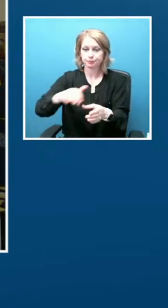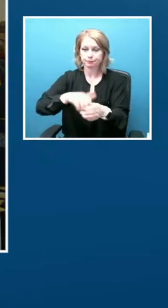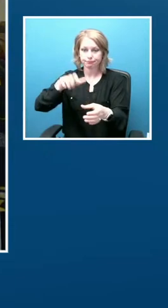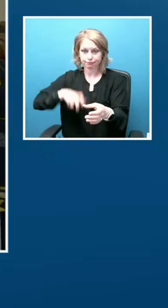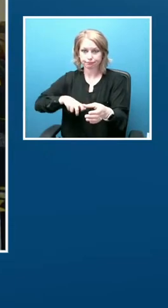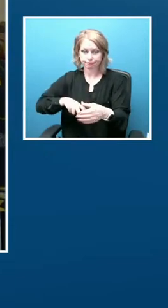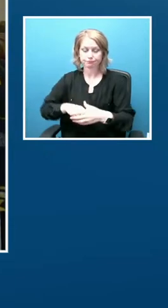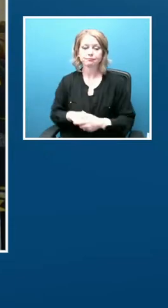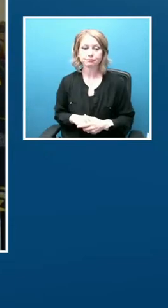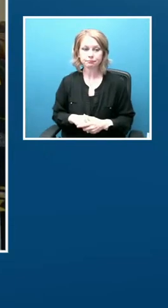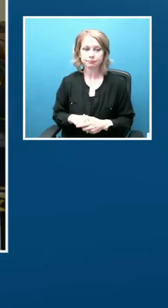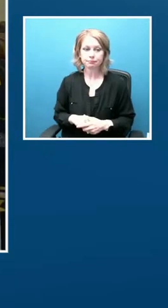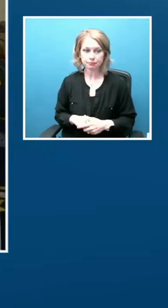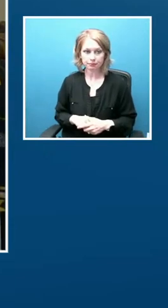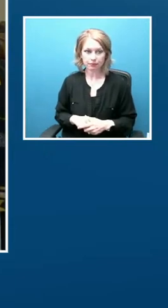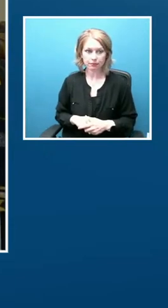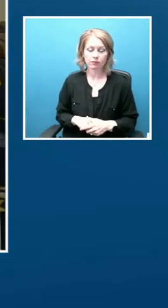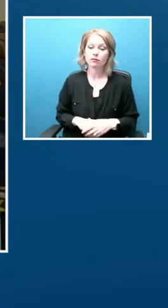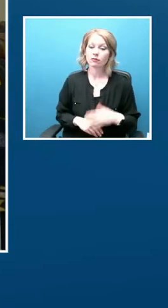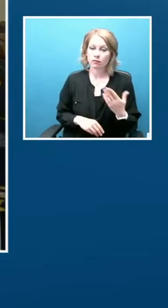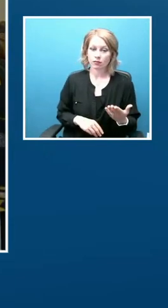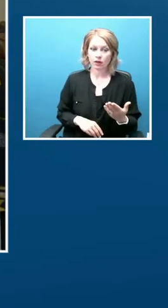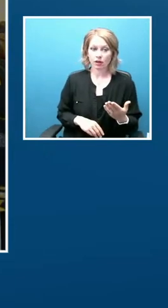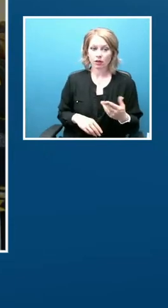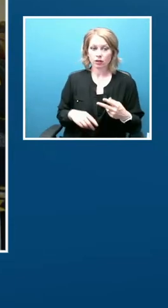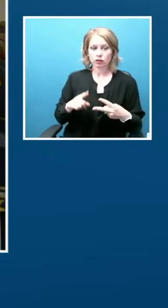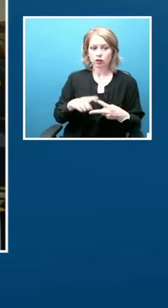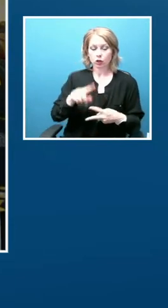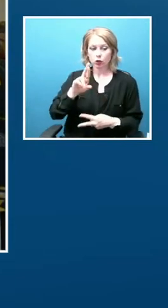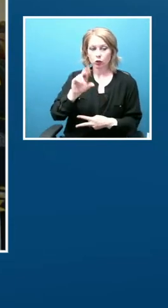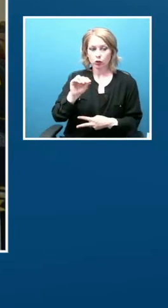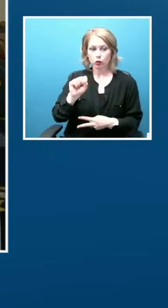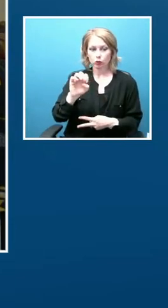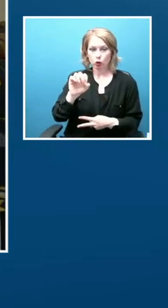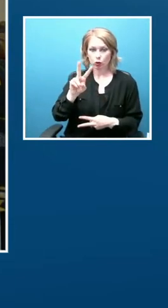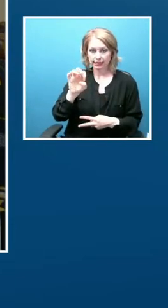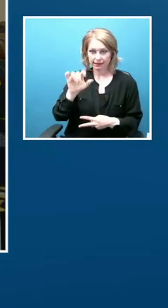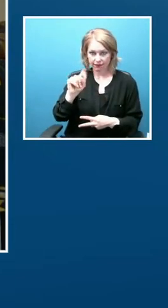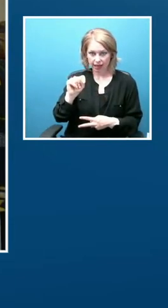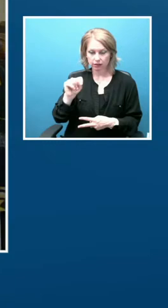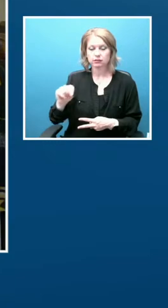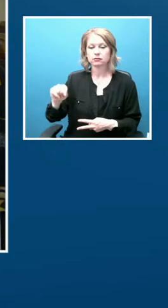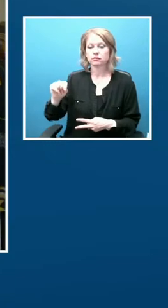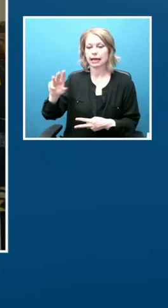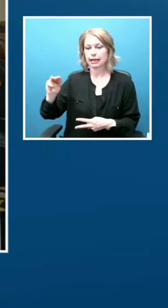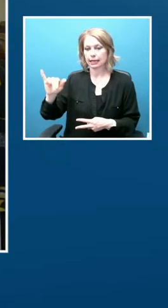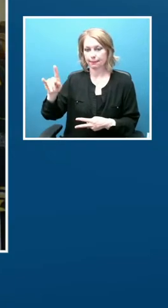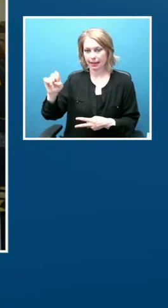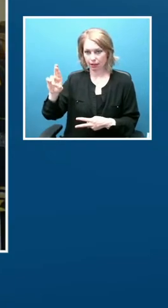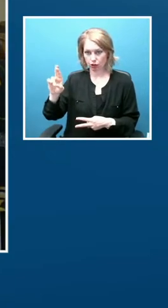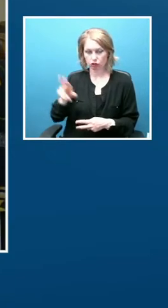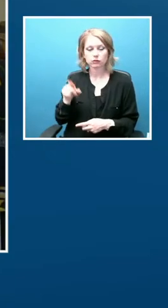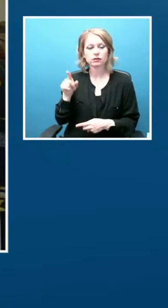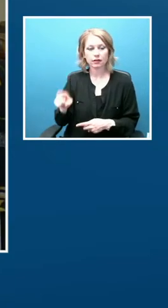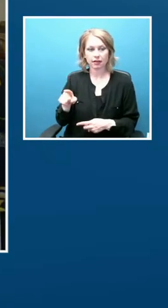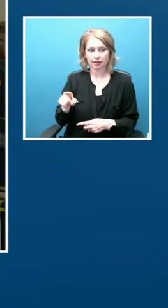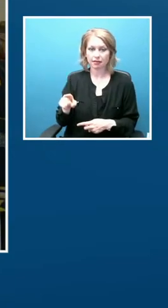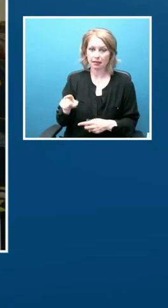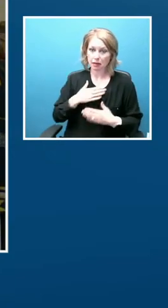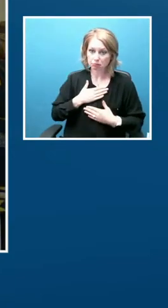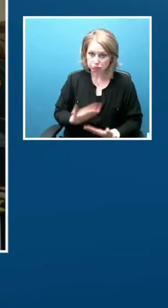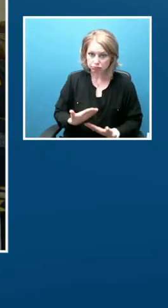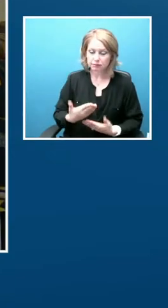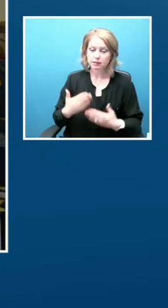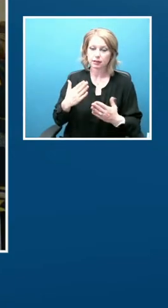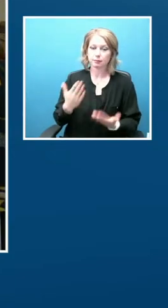Bylaws Committee, James Roosevelt and Lorraine Miller, generously agreed to provide RBC supervision and assistance in